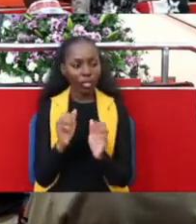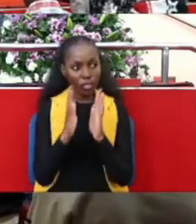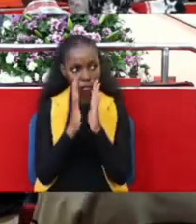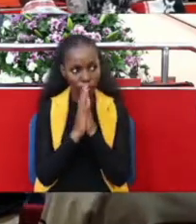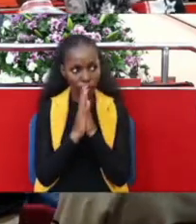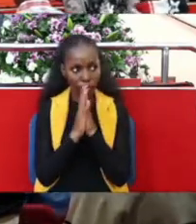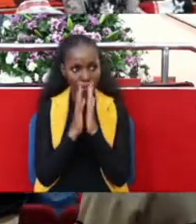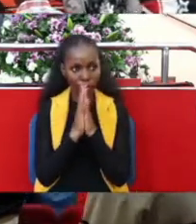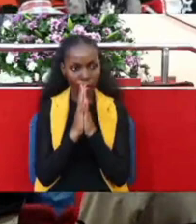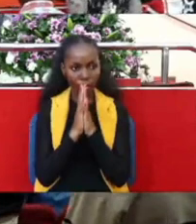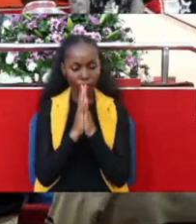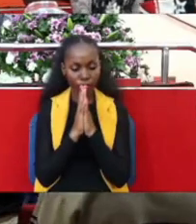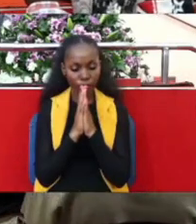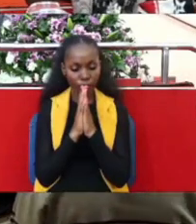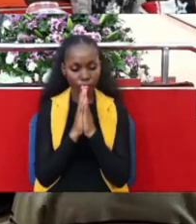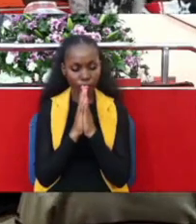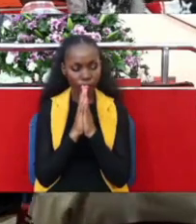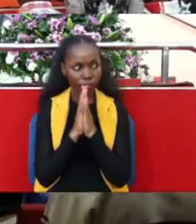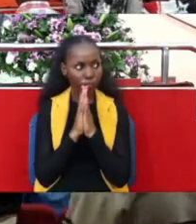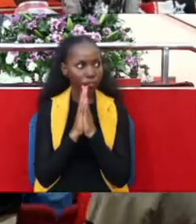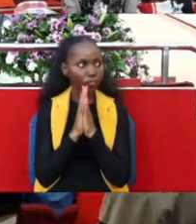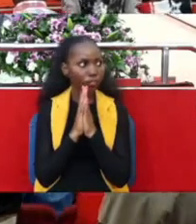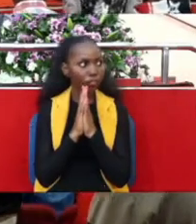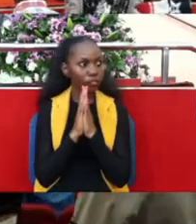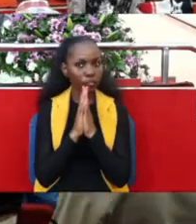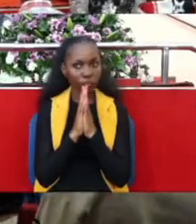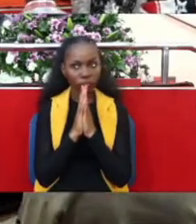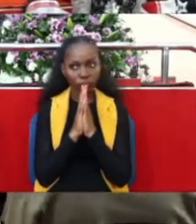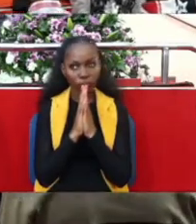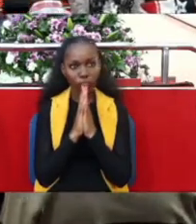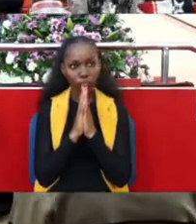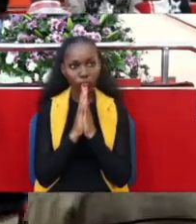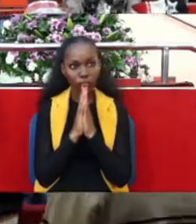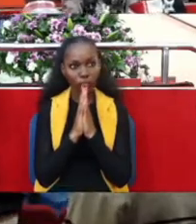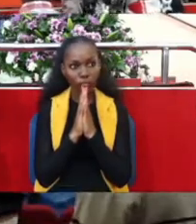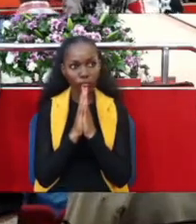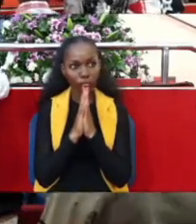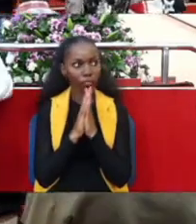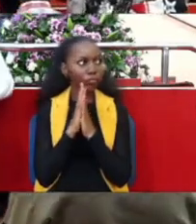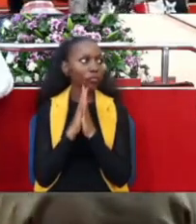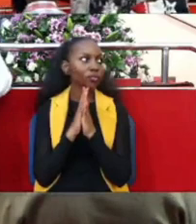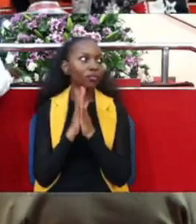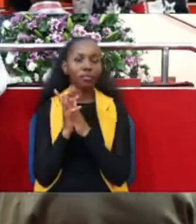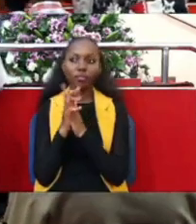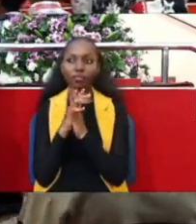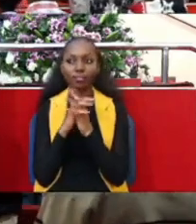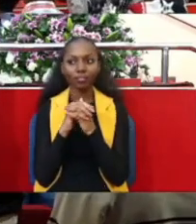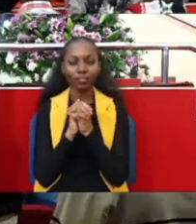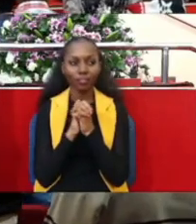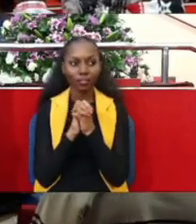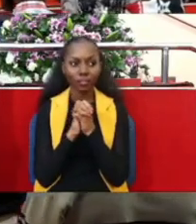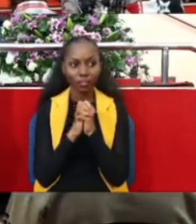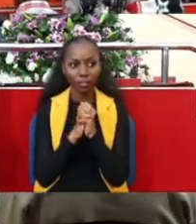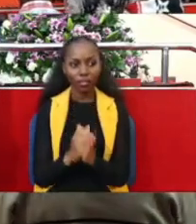seated there, and begin calling on the Lord. Begin making demands.